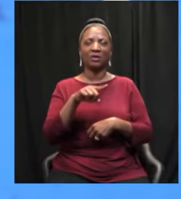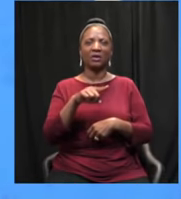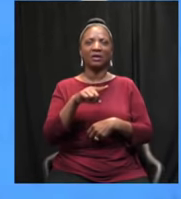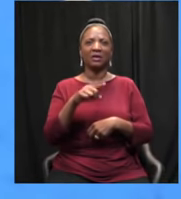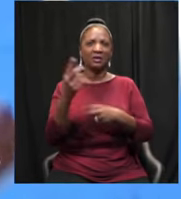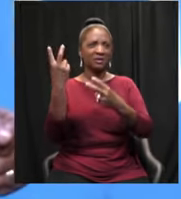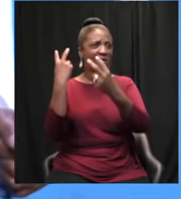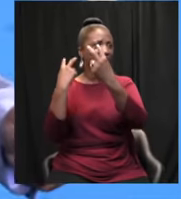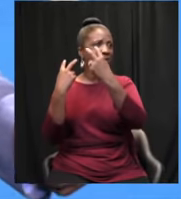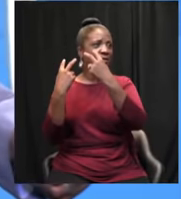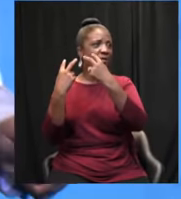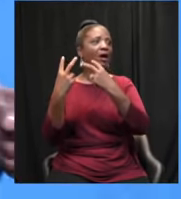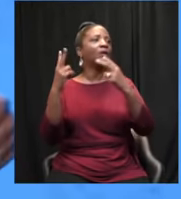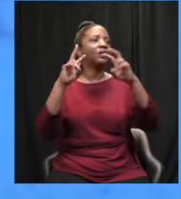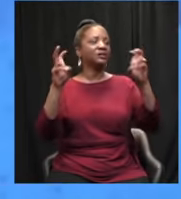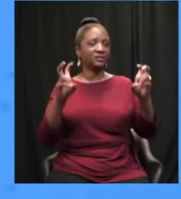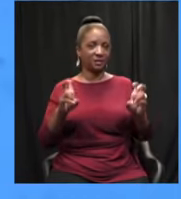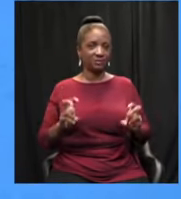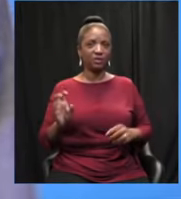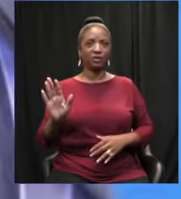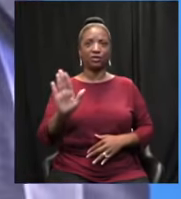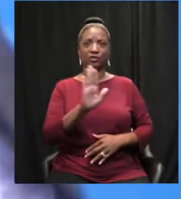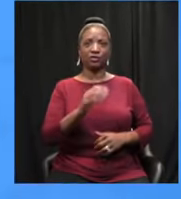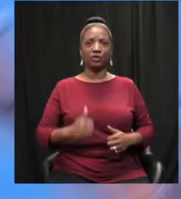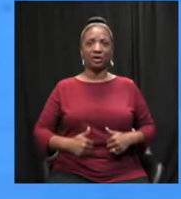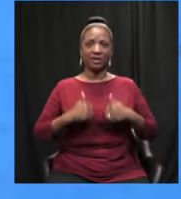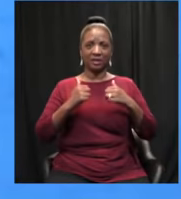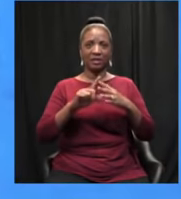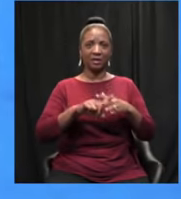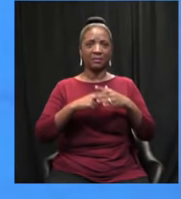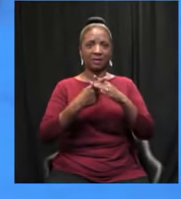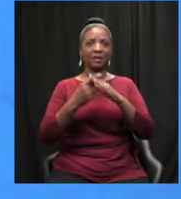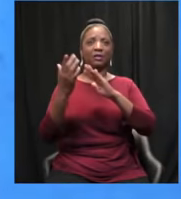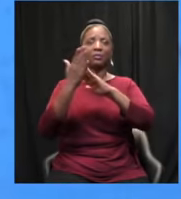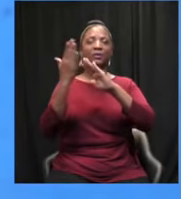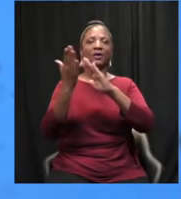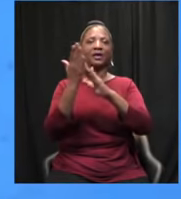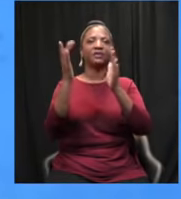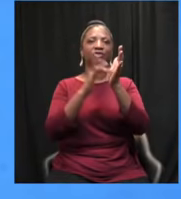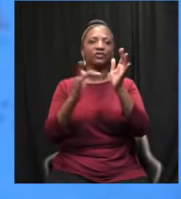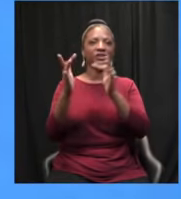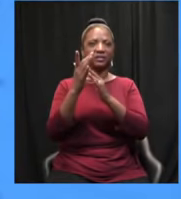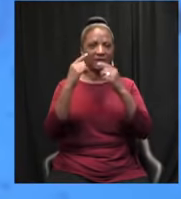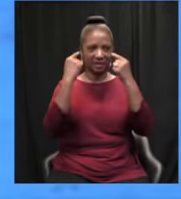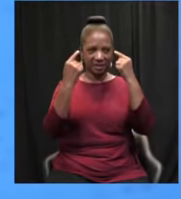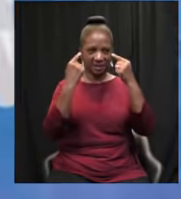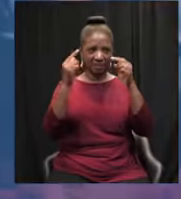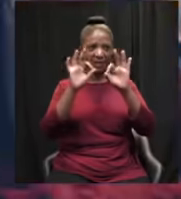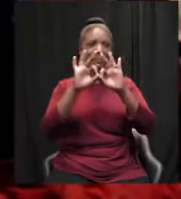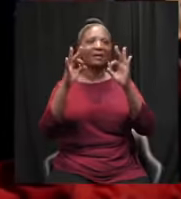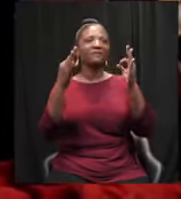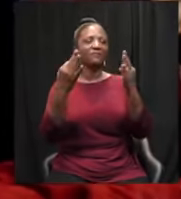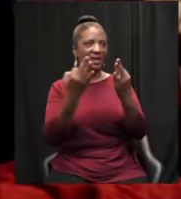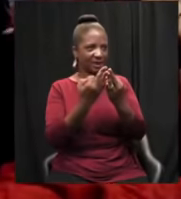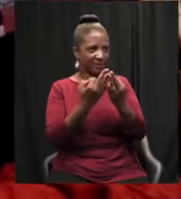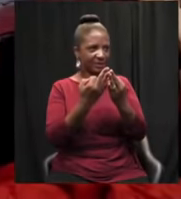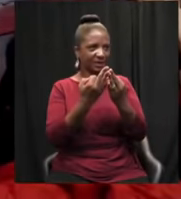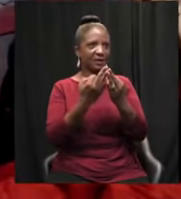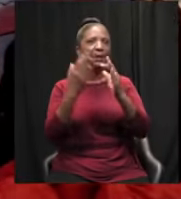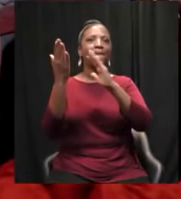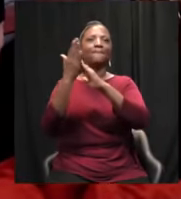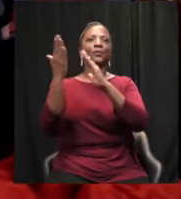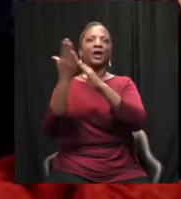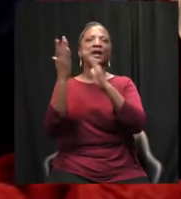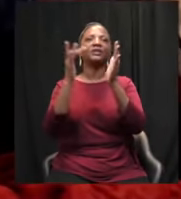and begin to thank Jesus. As you think about your family, just begin to thank Jesus. As you think about what you're